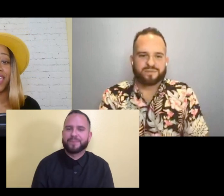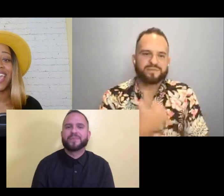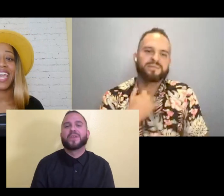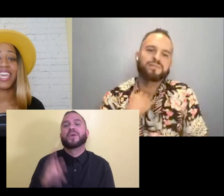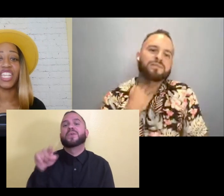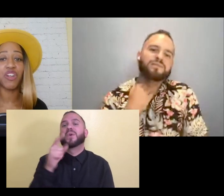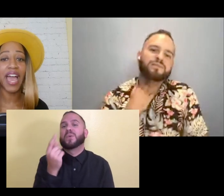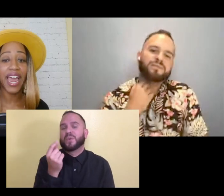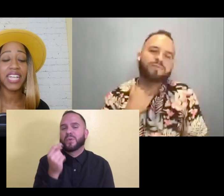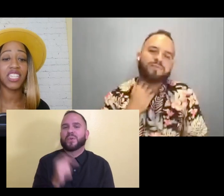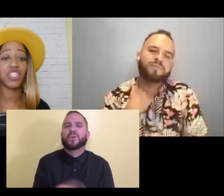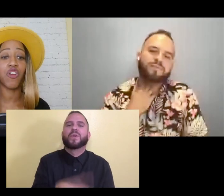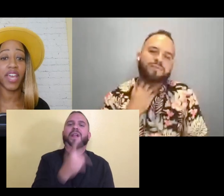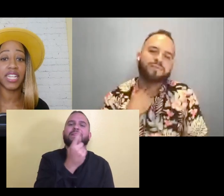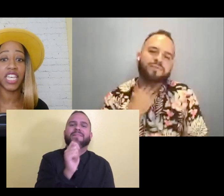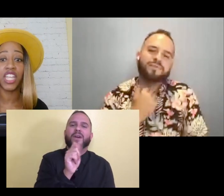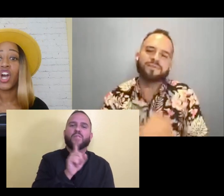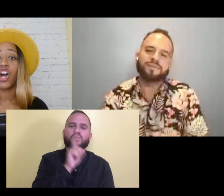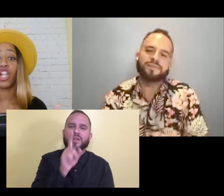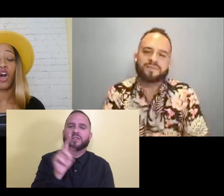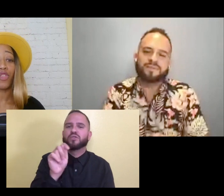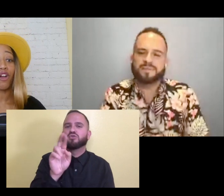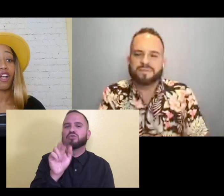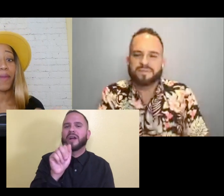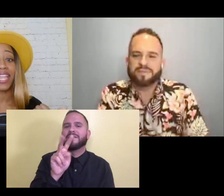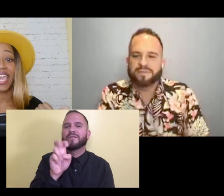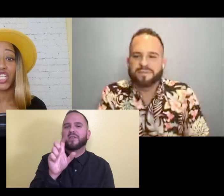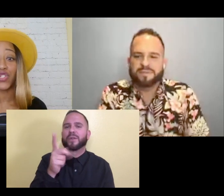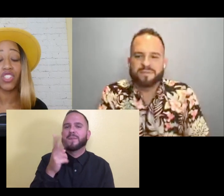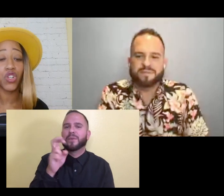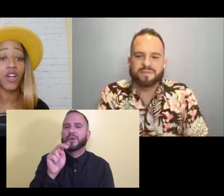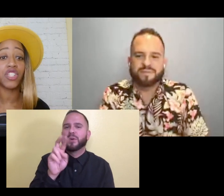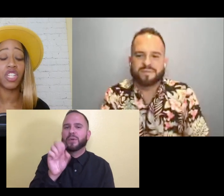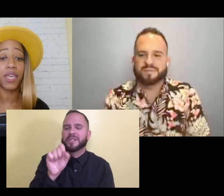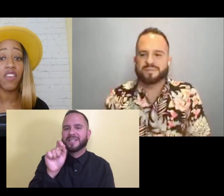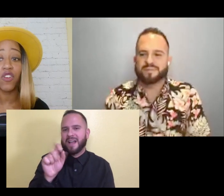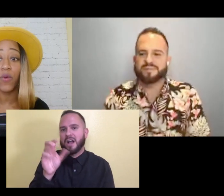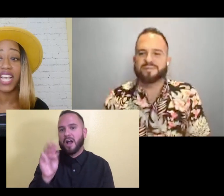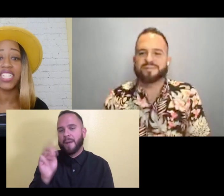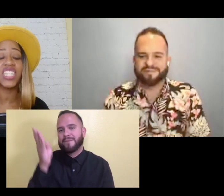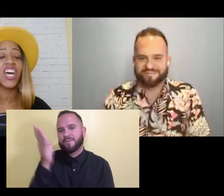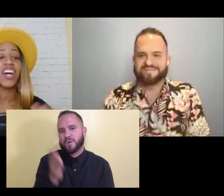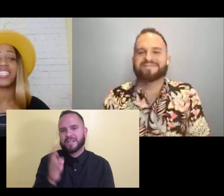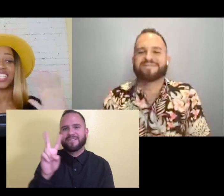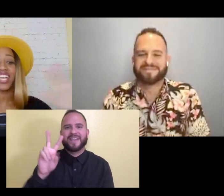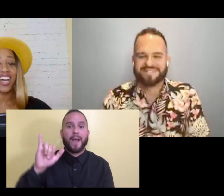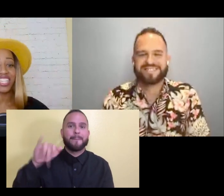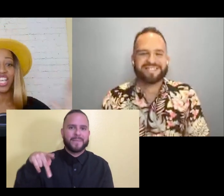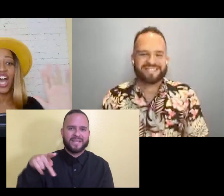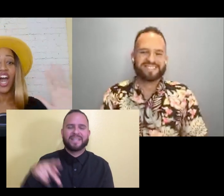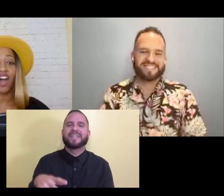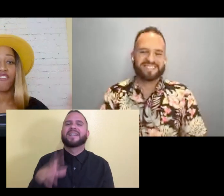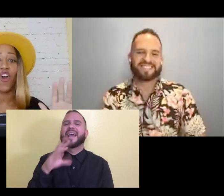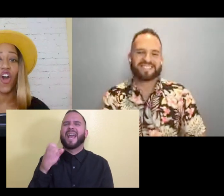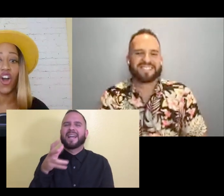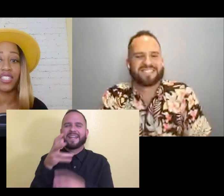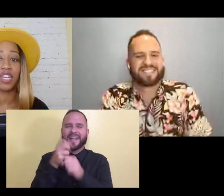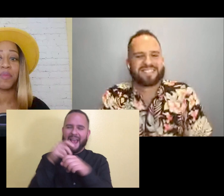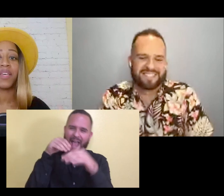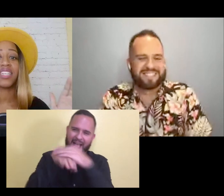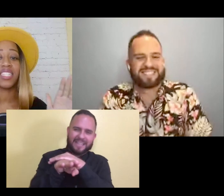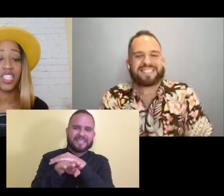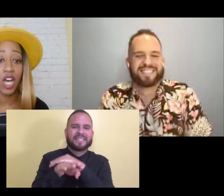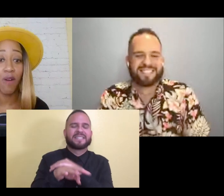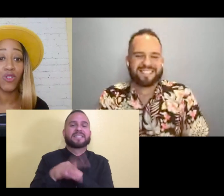therealtravelpreneurs.com/VIP and get your access granted, along with automatic entries into our trip giveaways and tons of